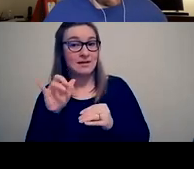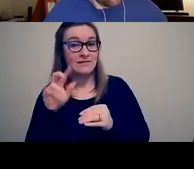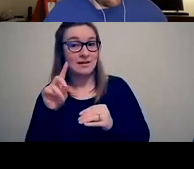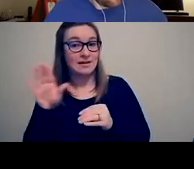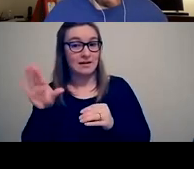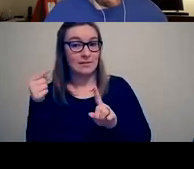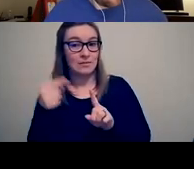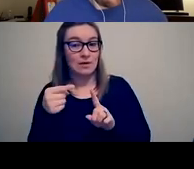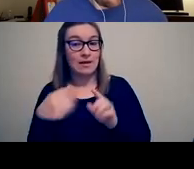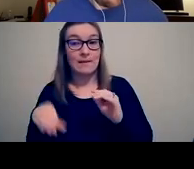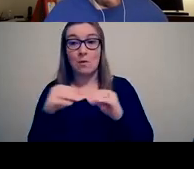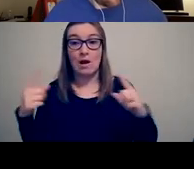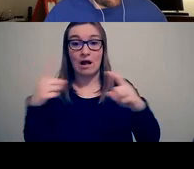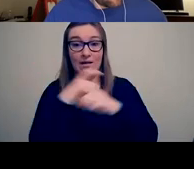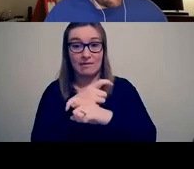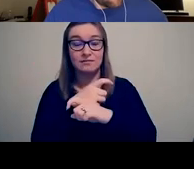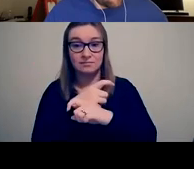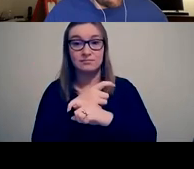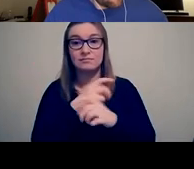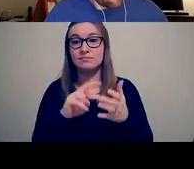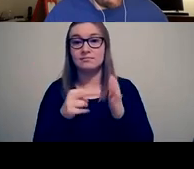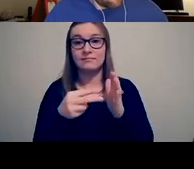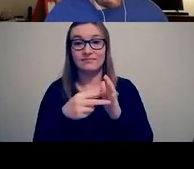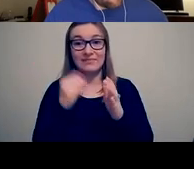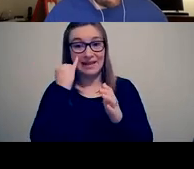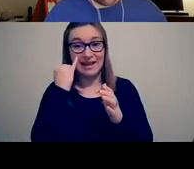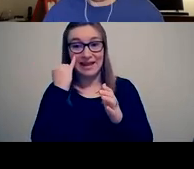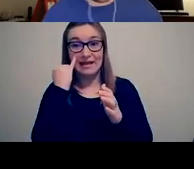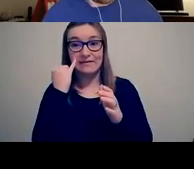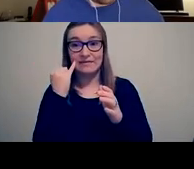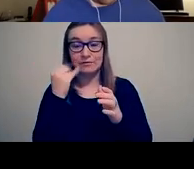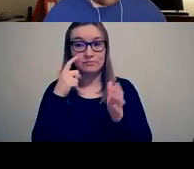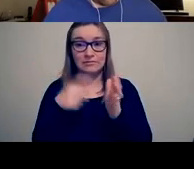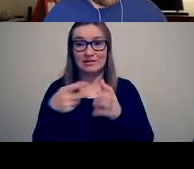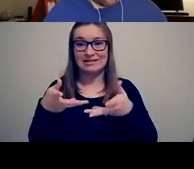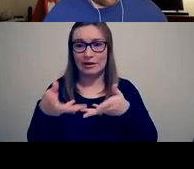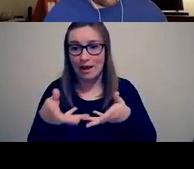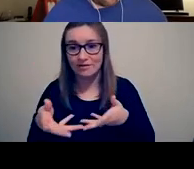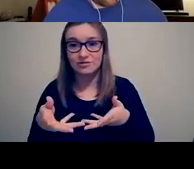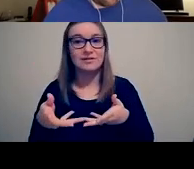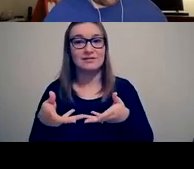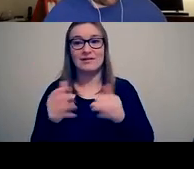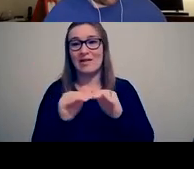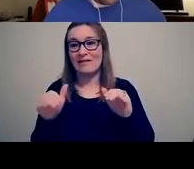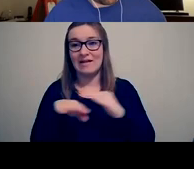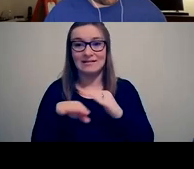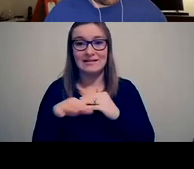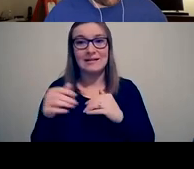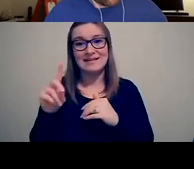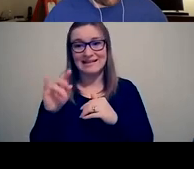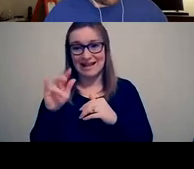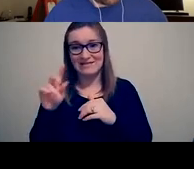the more complex we get, like, if you insist on this interaction, right? I mean, for level access, I mean, David, we have to create solutions,